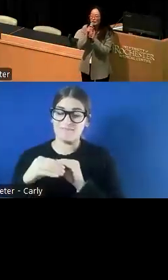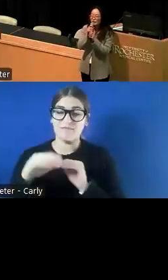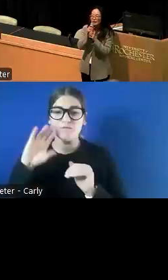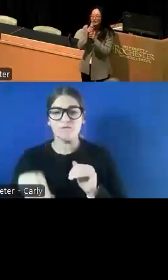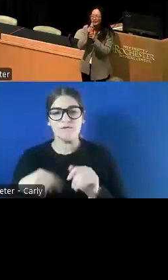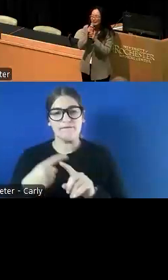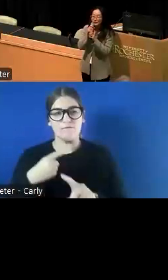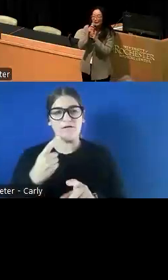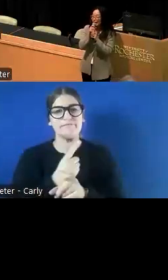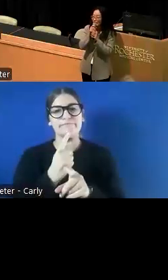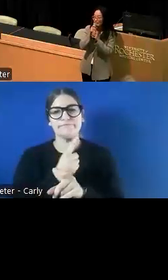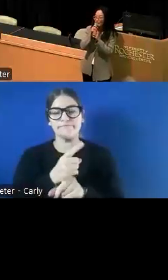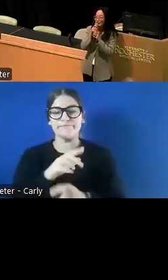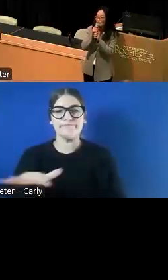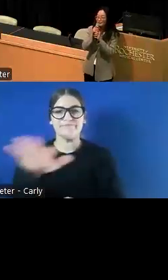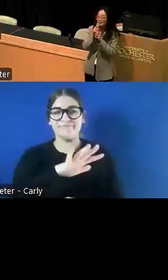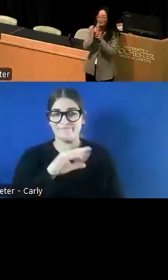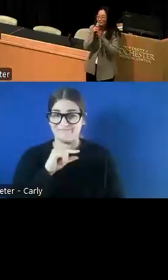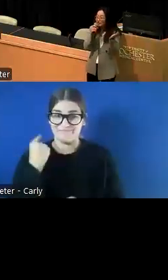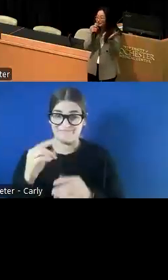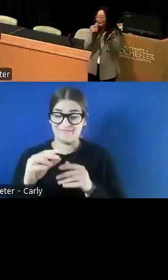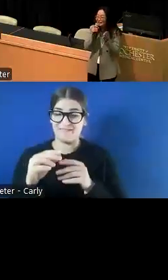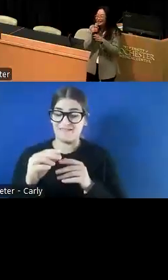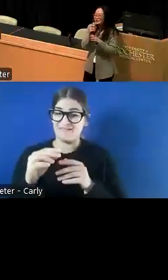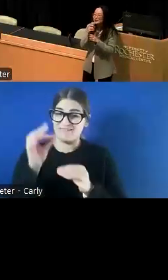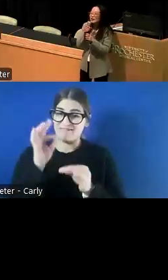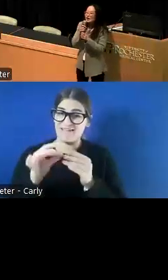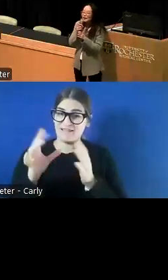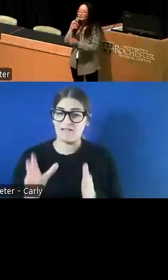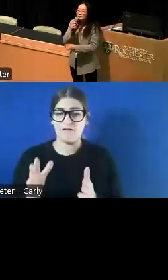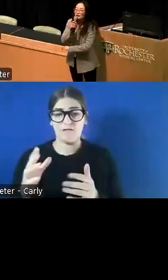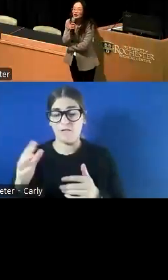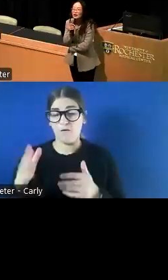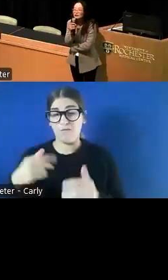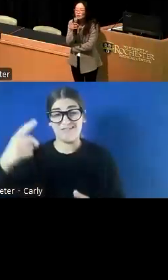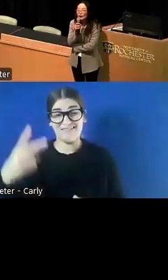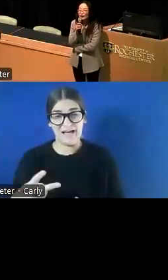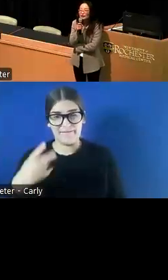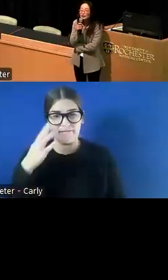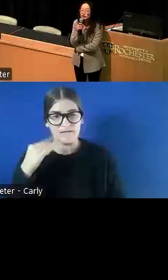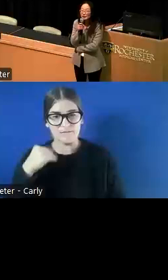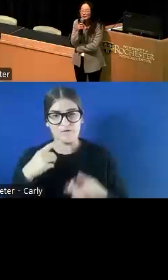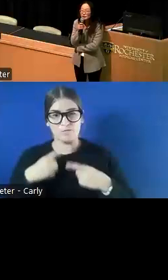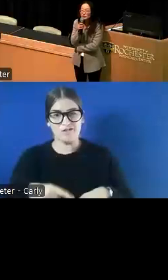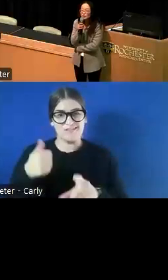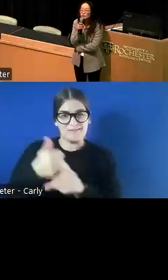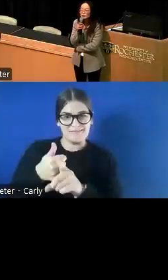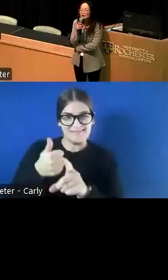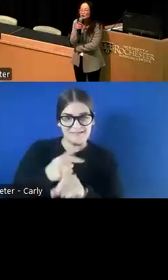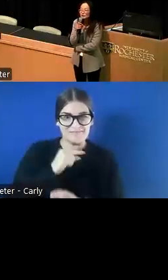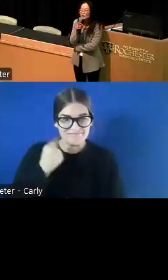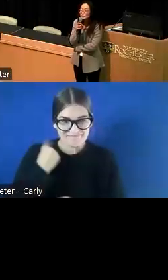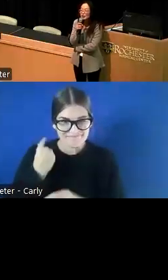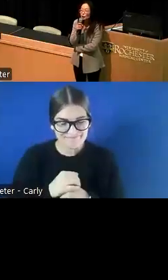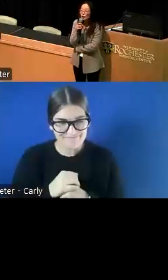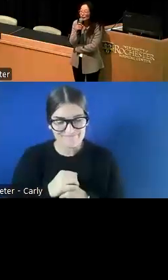leaders too, that close to half of them have depression. And so, and the chaplains who tend